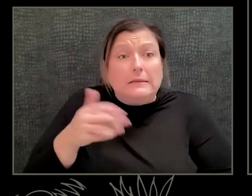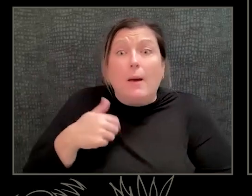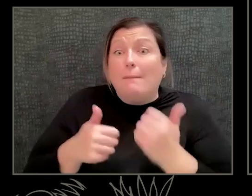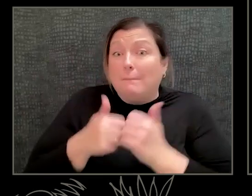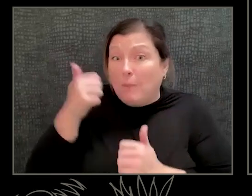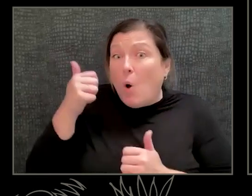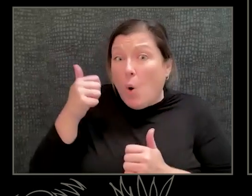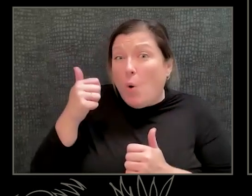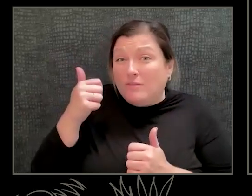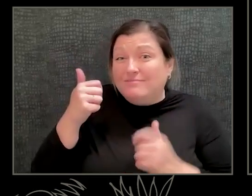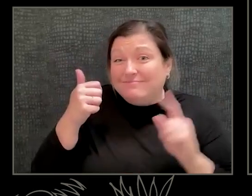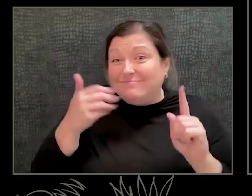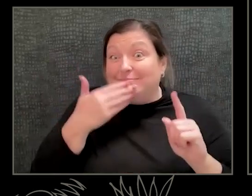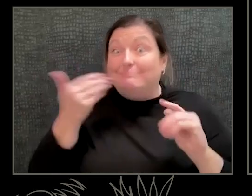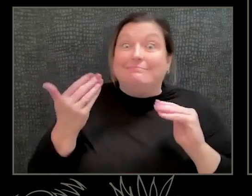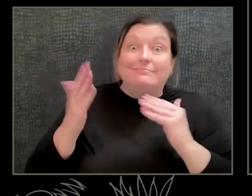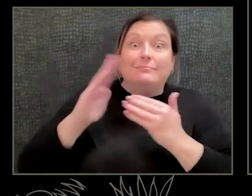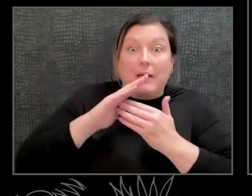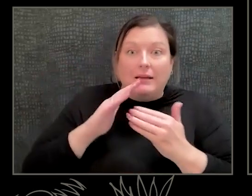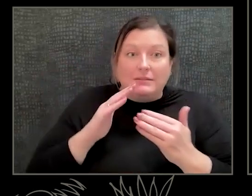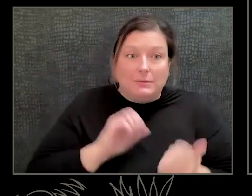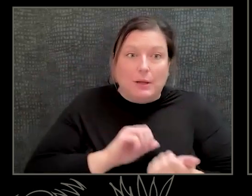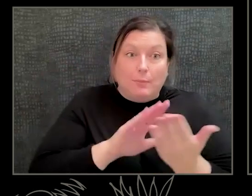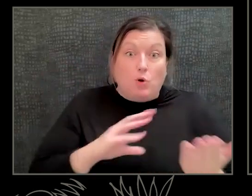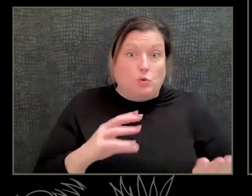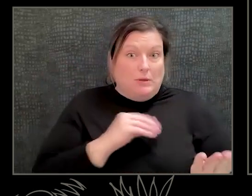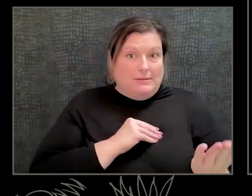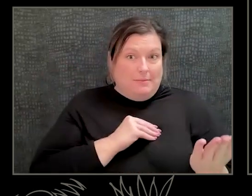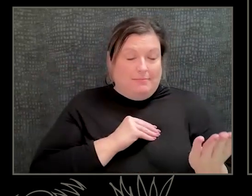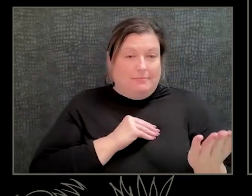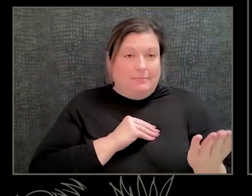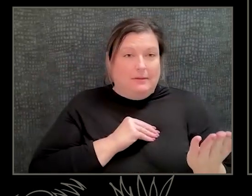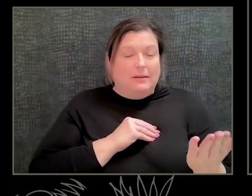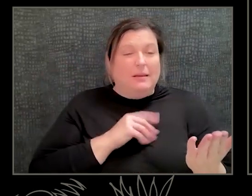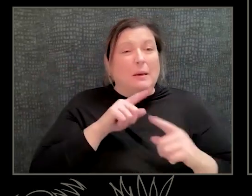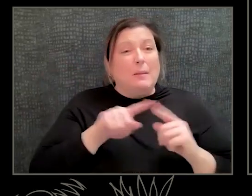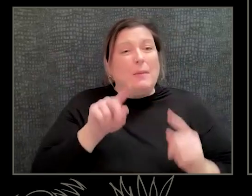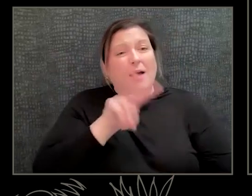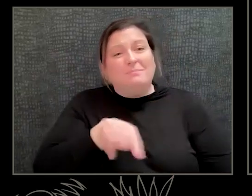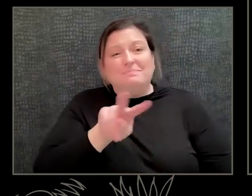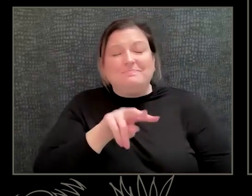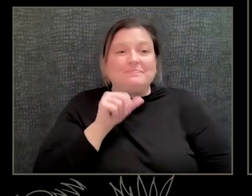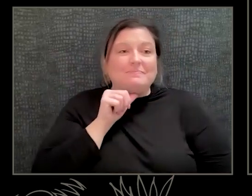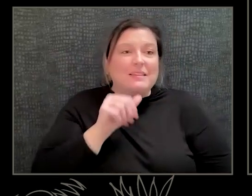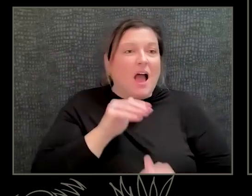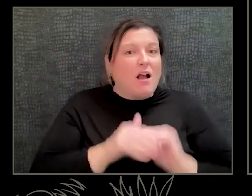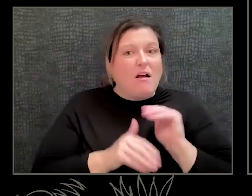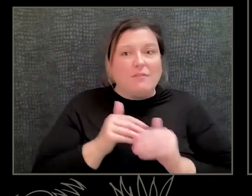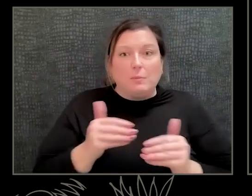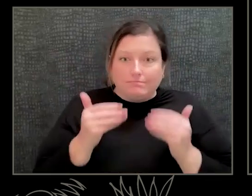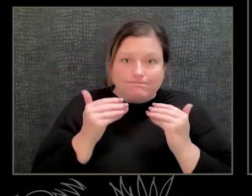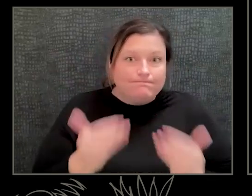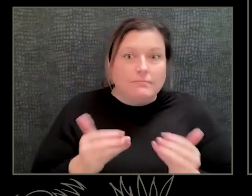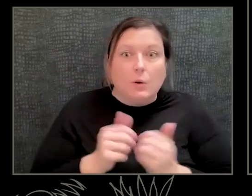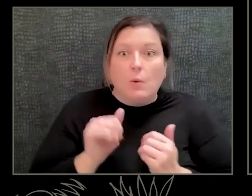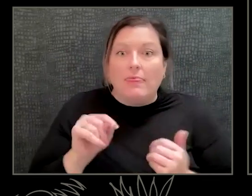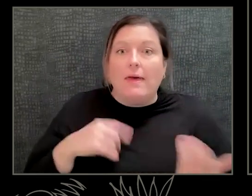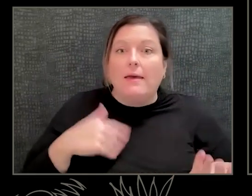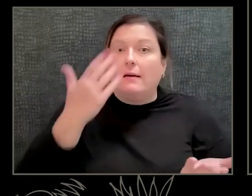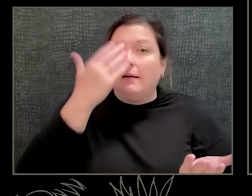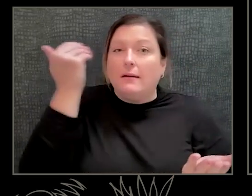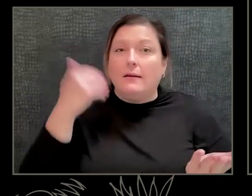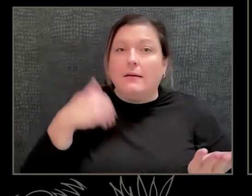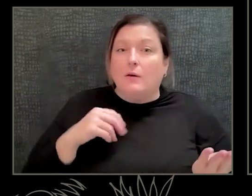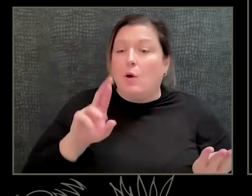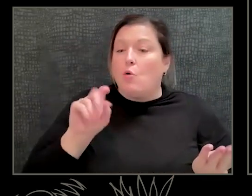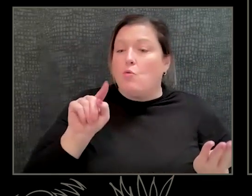most decent approach we first landed with, but we weren't comfortable with rolling with it because